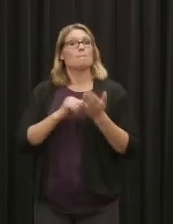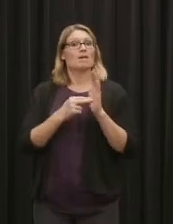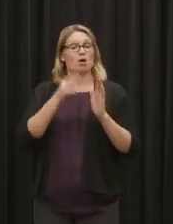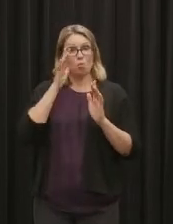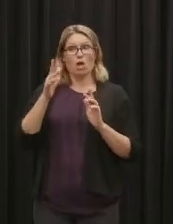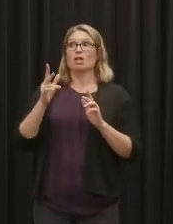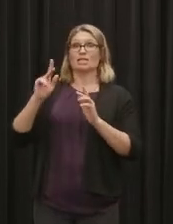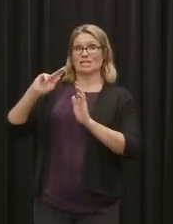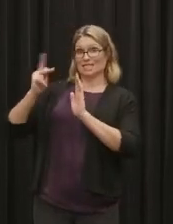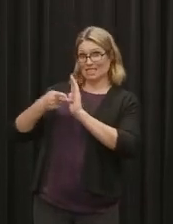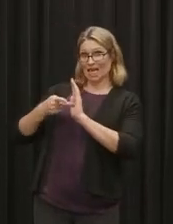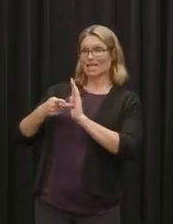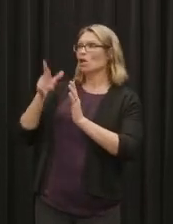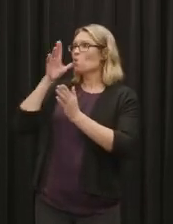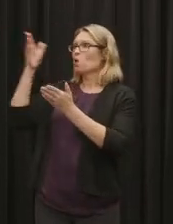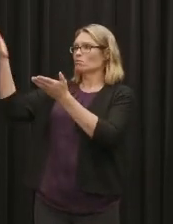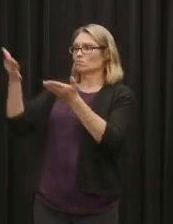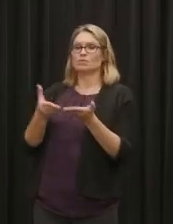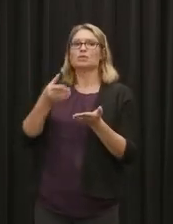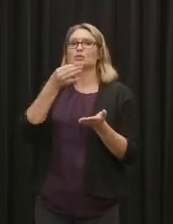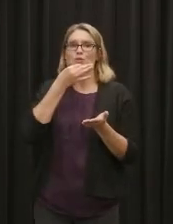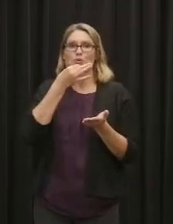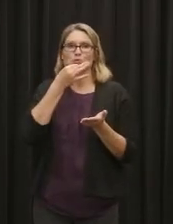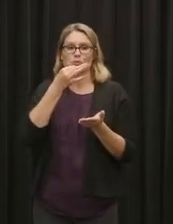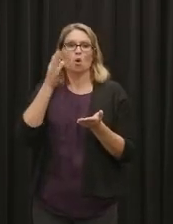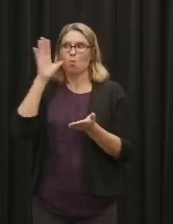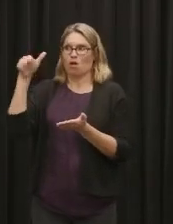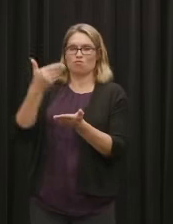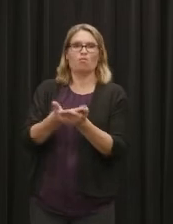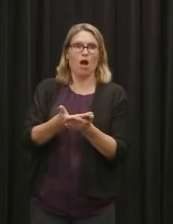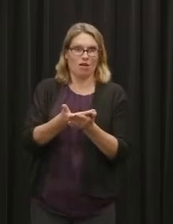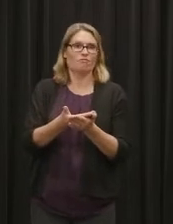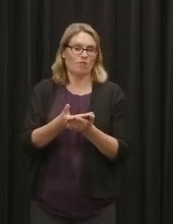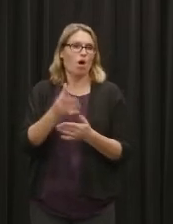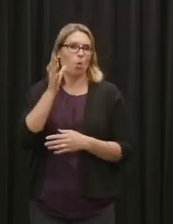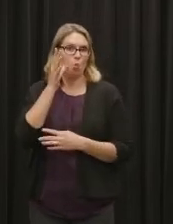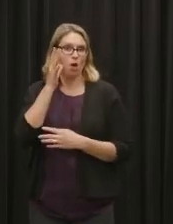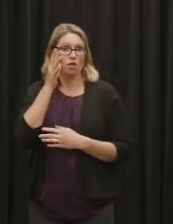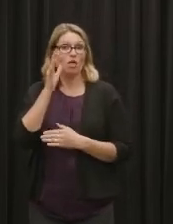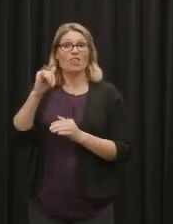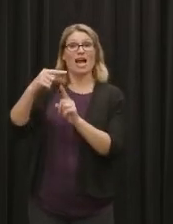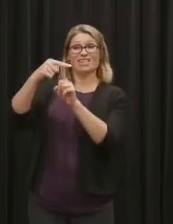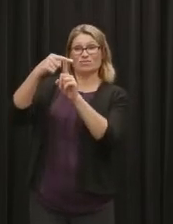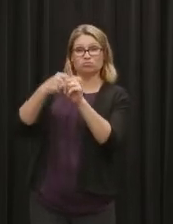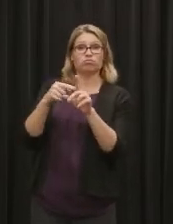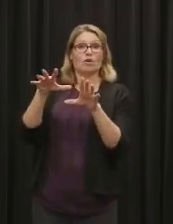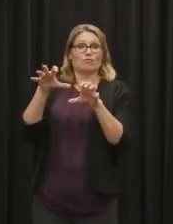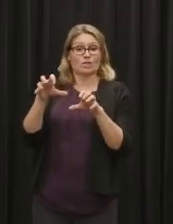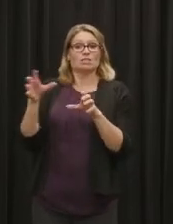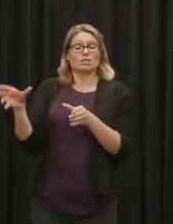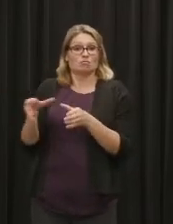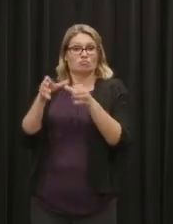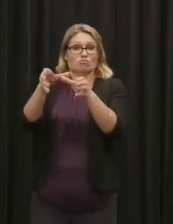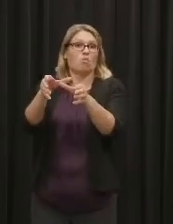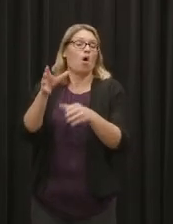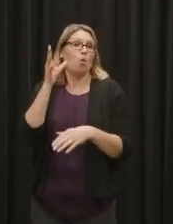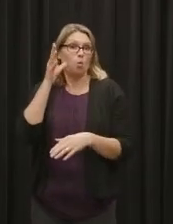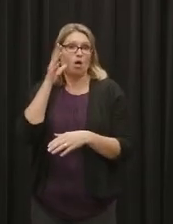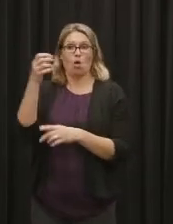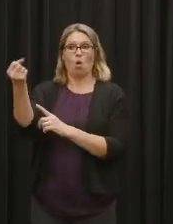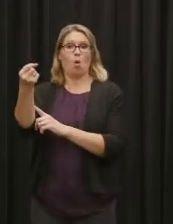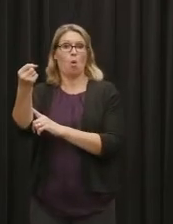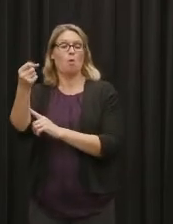dose will arrive very shortly thereafter and will be placed in the ultra-low temperature freezer held in reserve